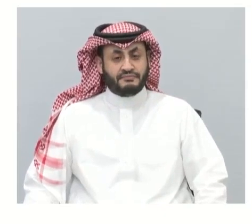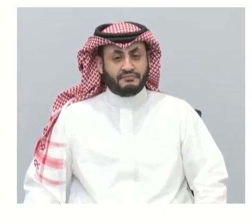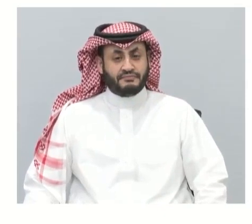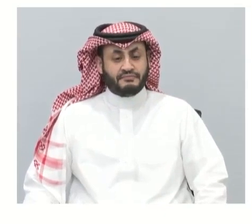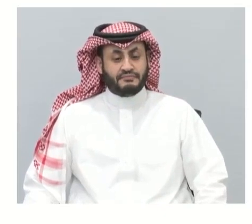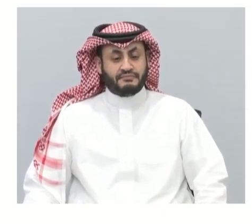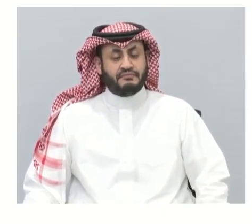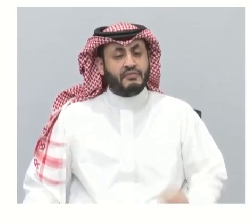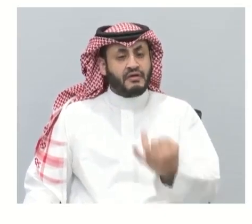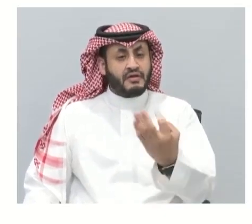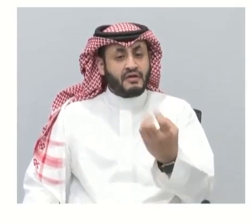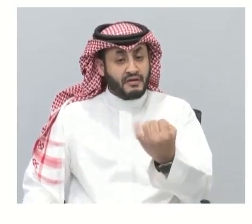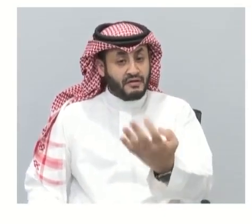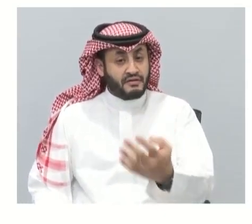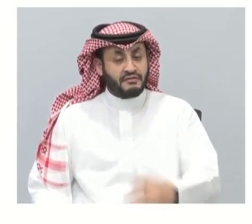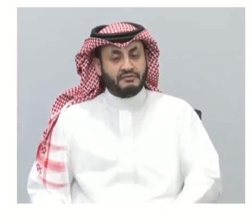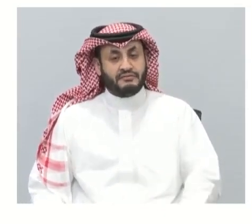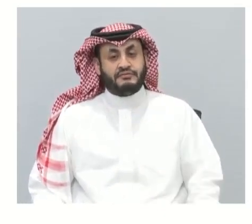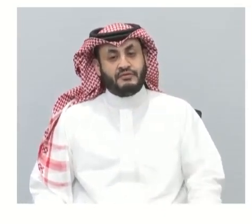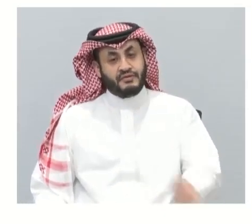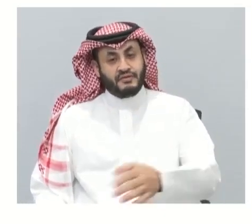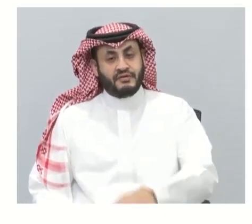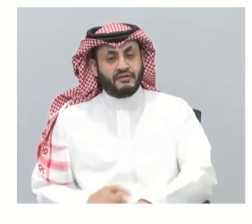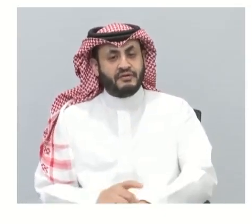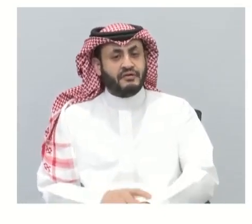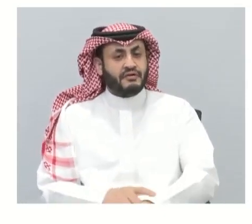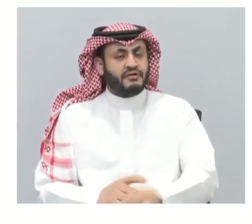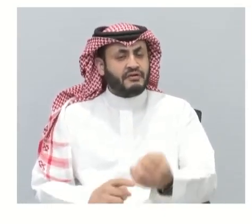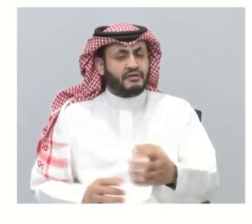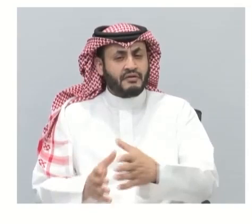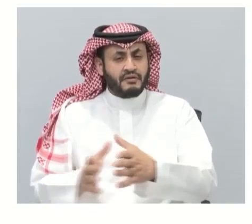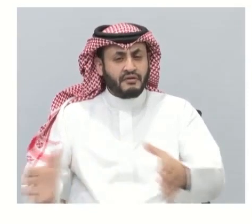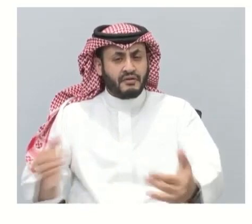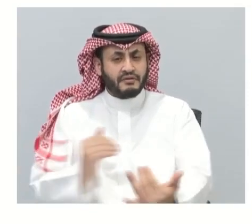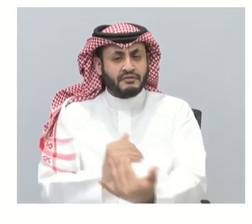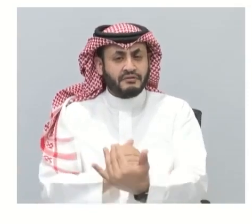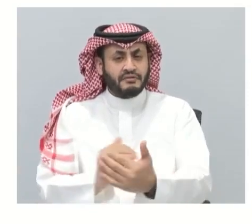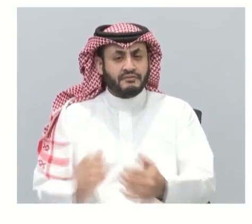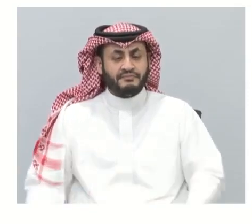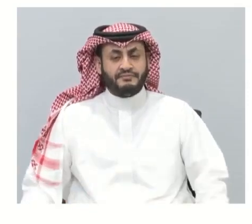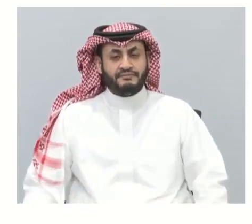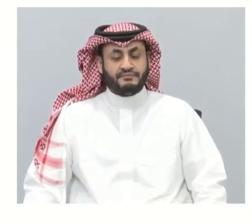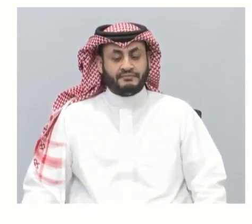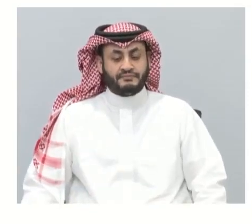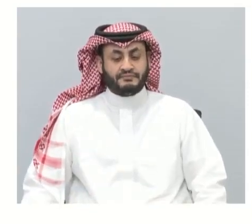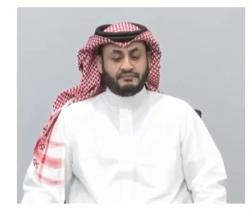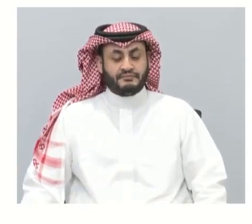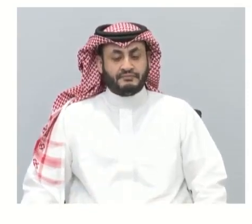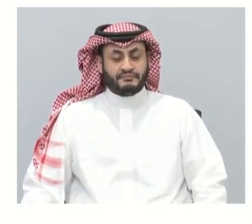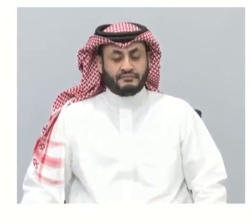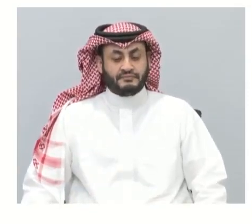The number of words. Or how long have you been studying? He has been studying for